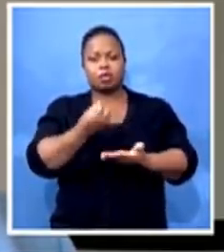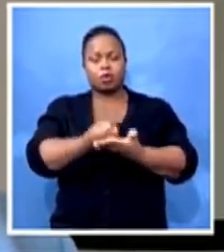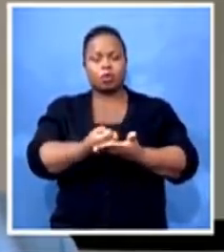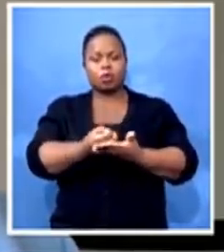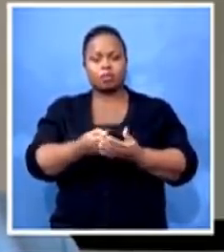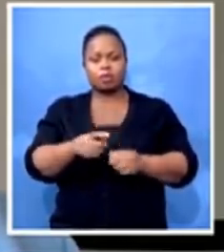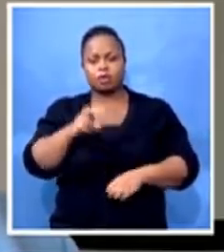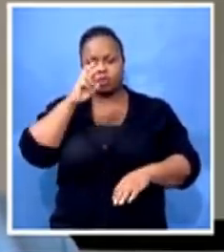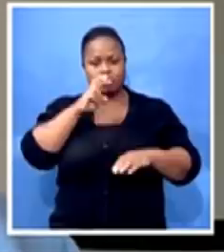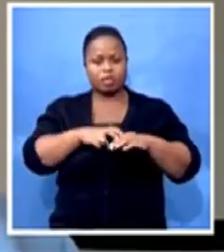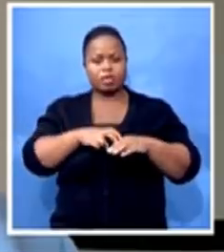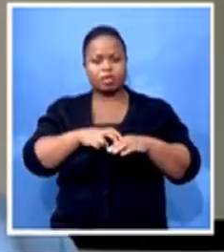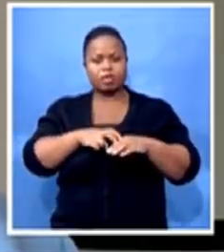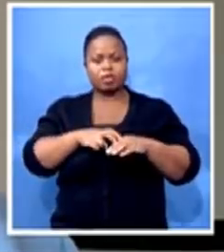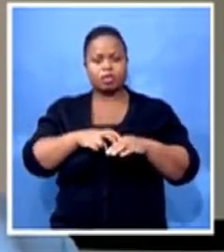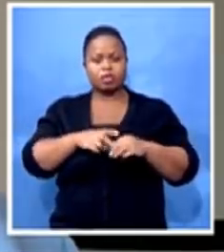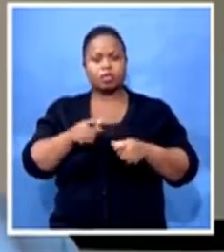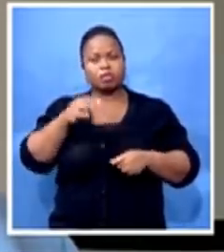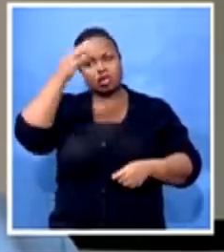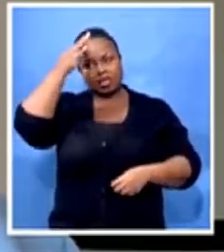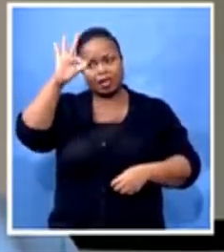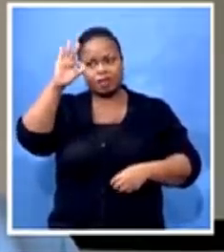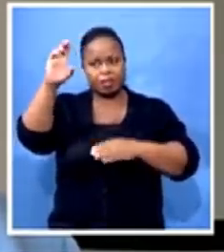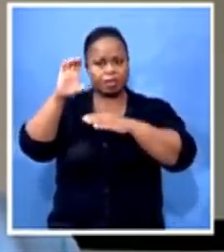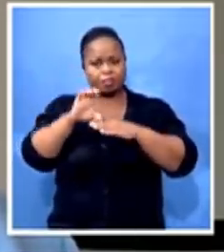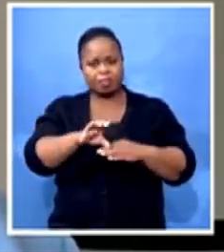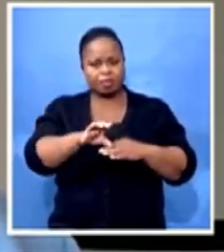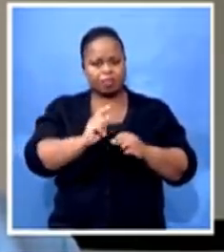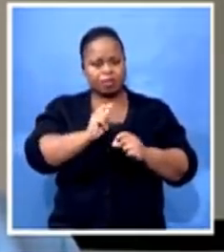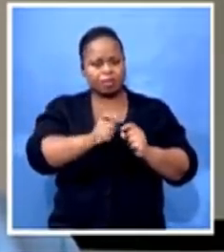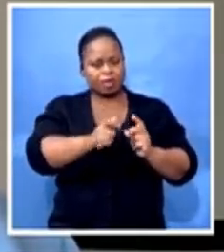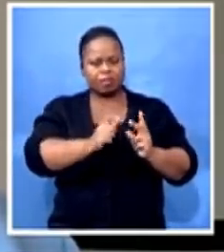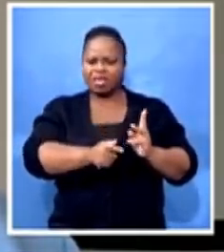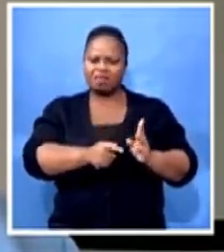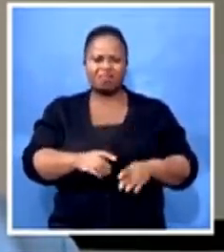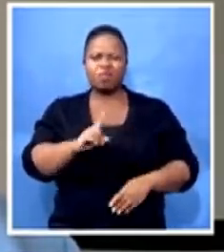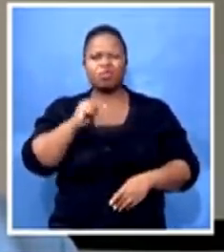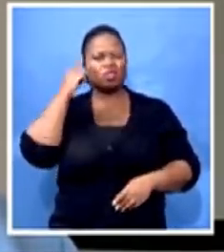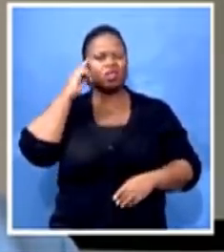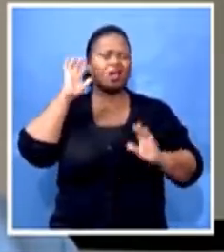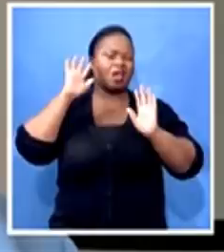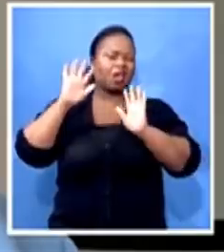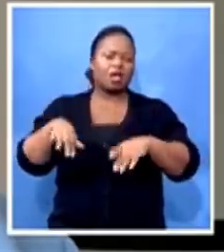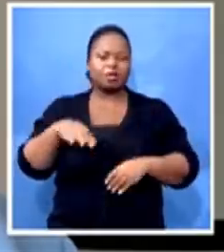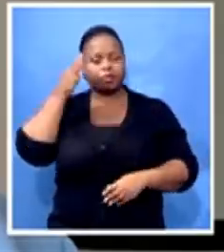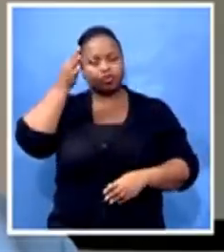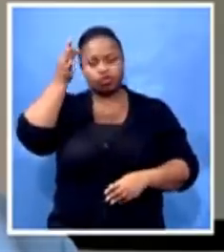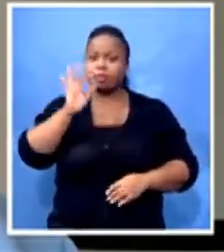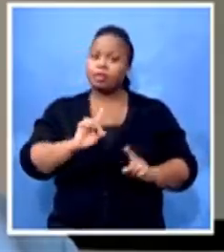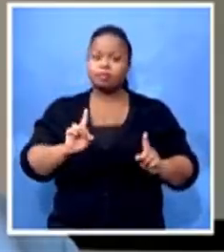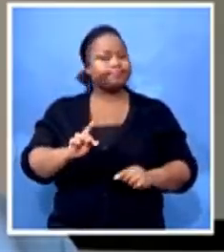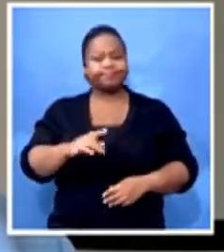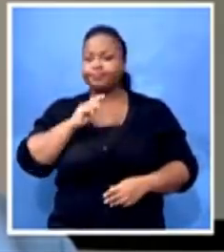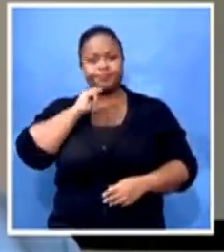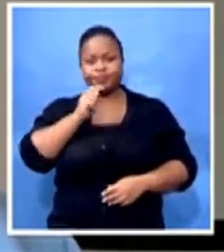by the state, we probably would have thought that's just a pipe dream. But here we are. Today, the state will